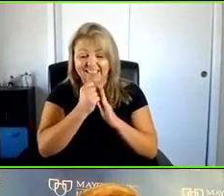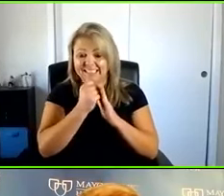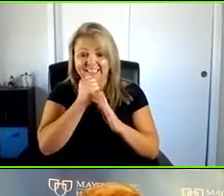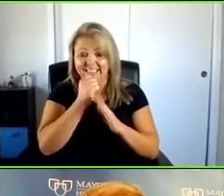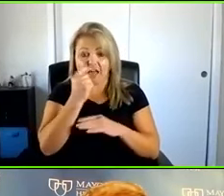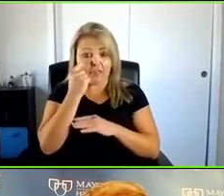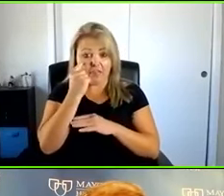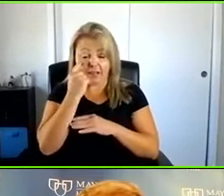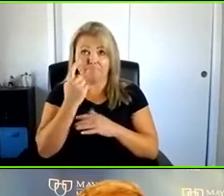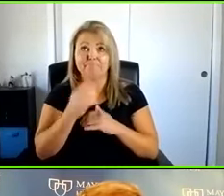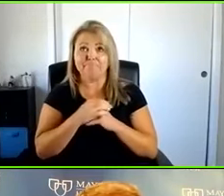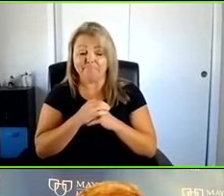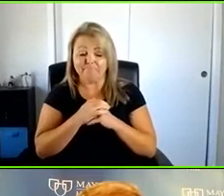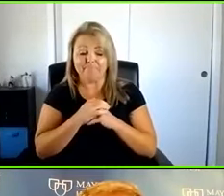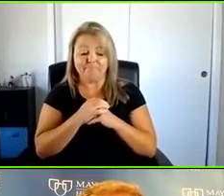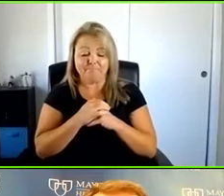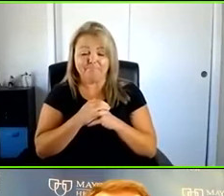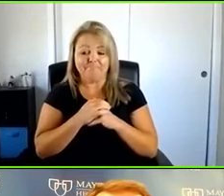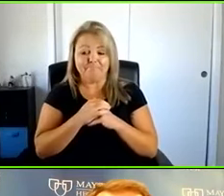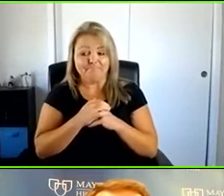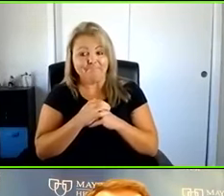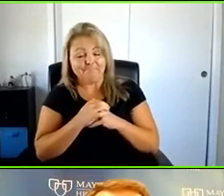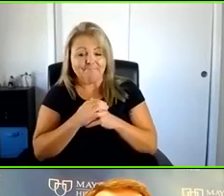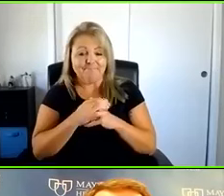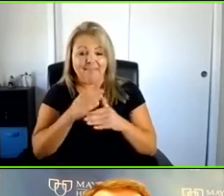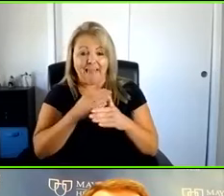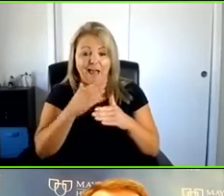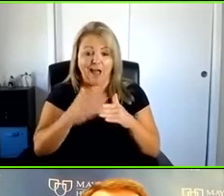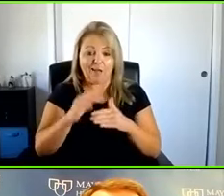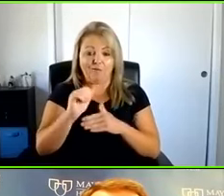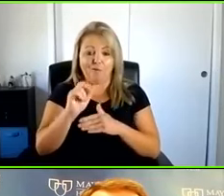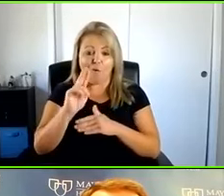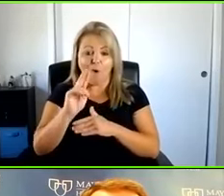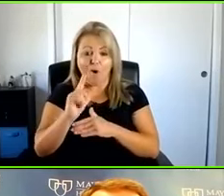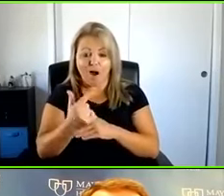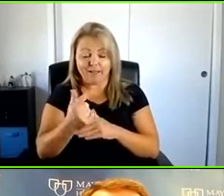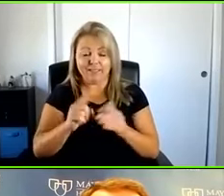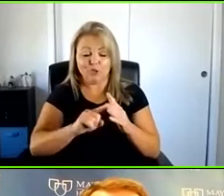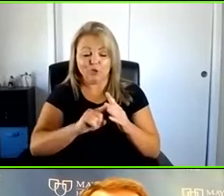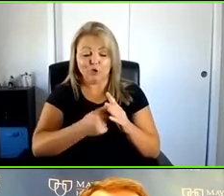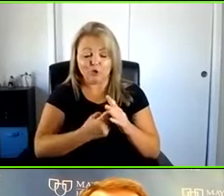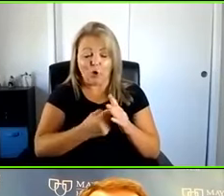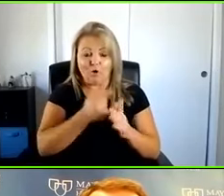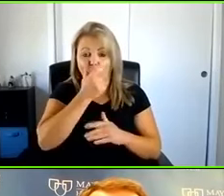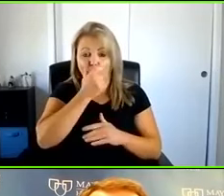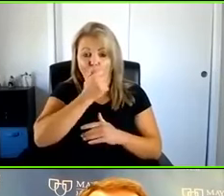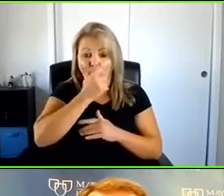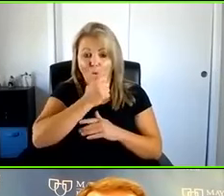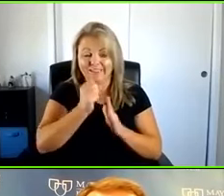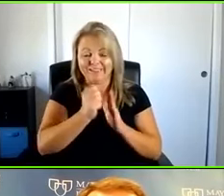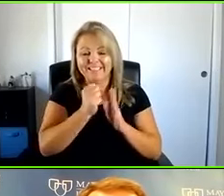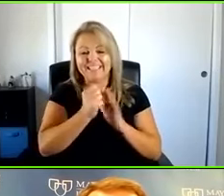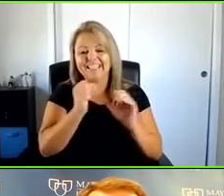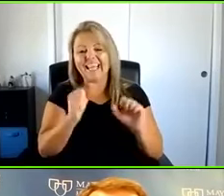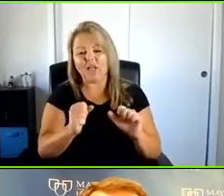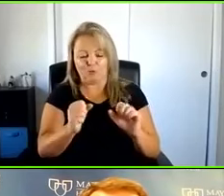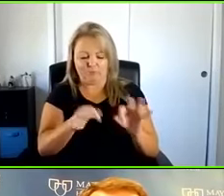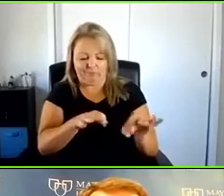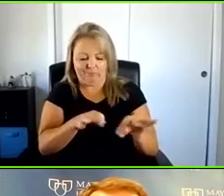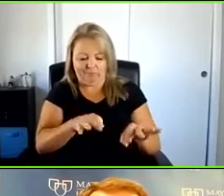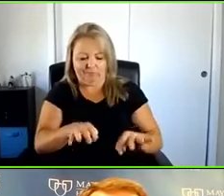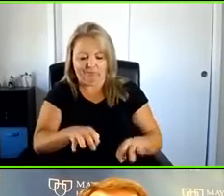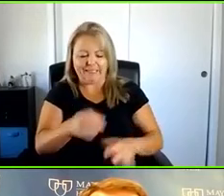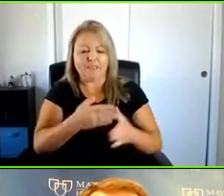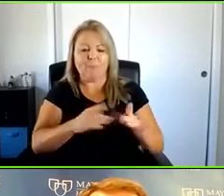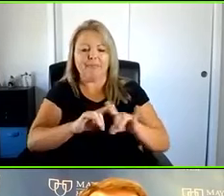is. That end of August is usually considered the start of cold season. Could you just reiterate some of the differences that